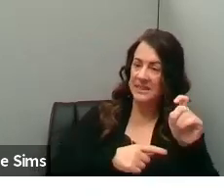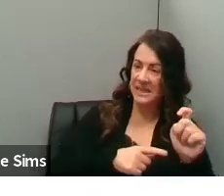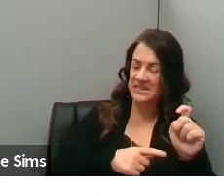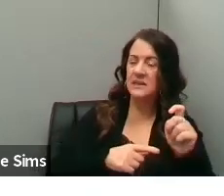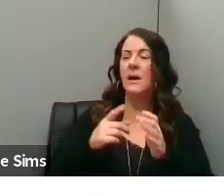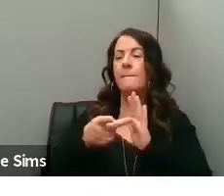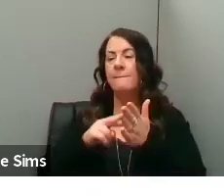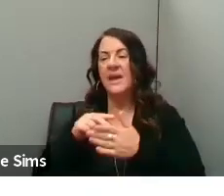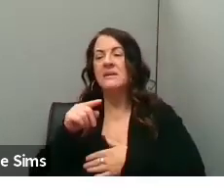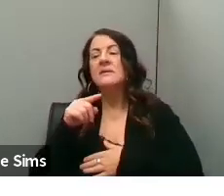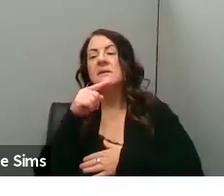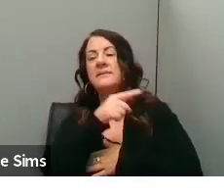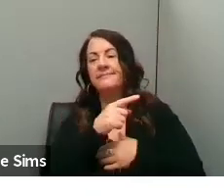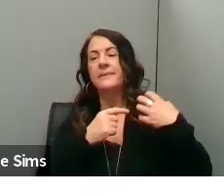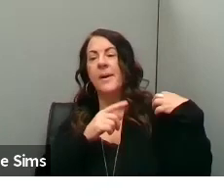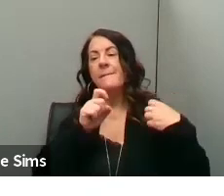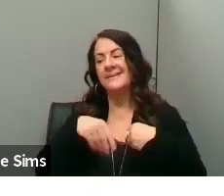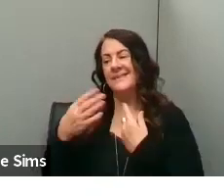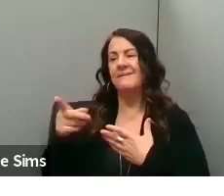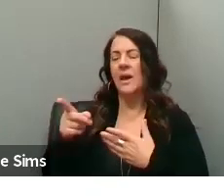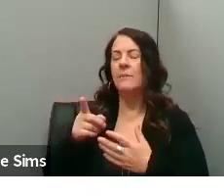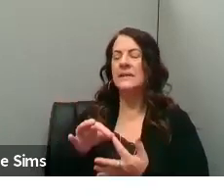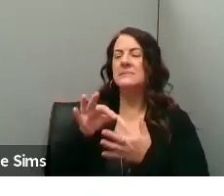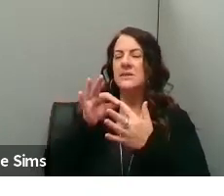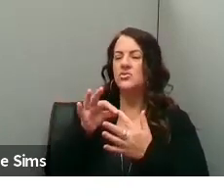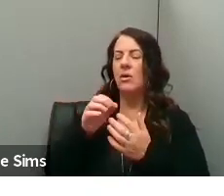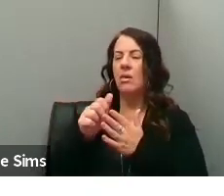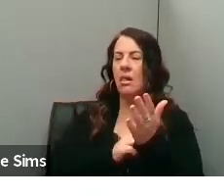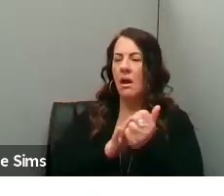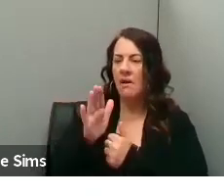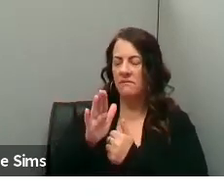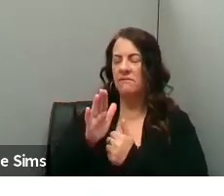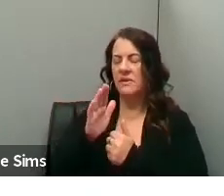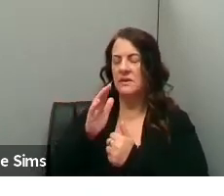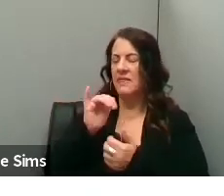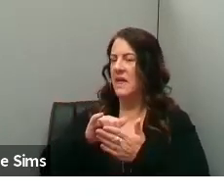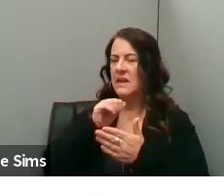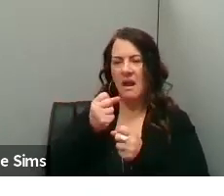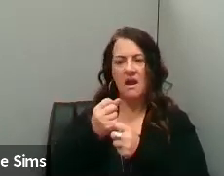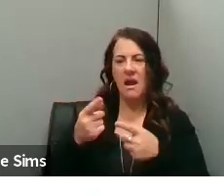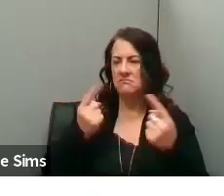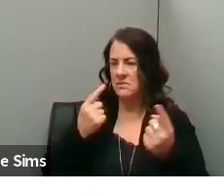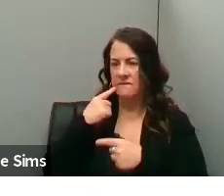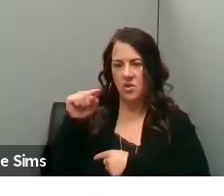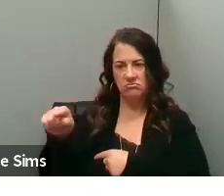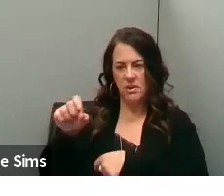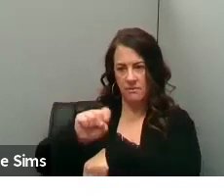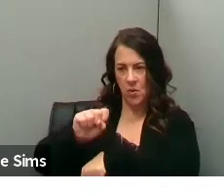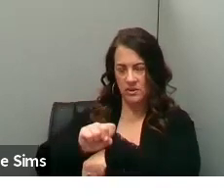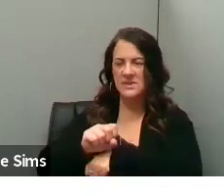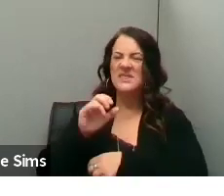that accommodation. So we're going to talk more about reasonable accommodations later, but this is just sort of a preview